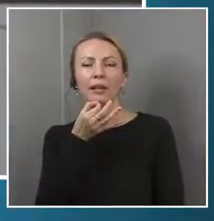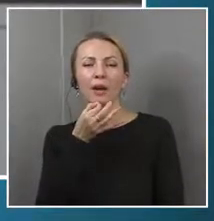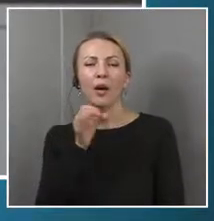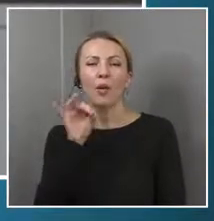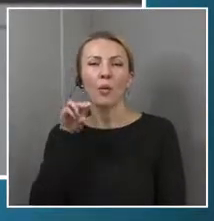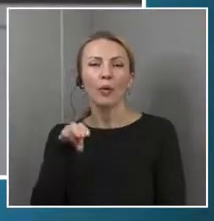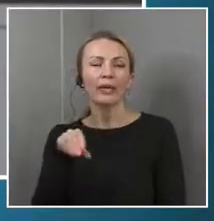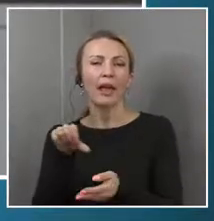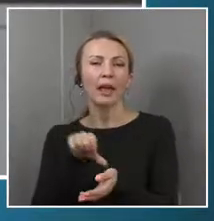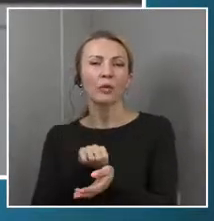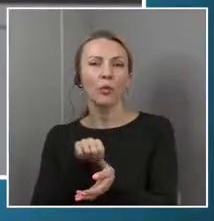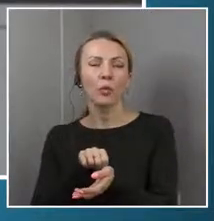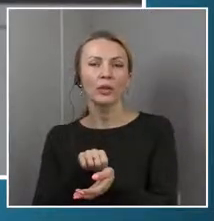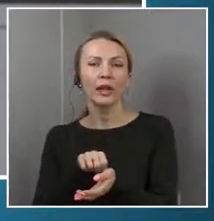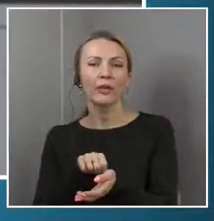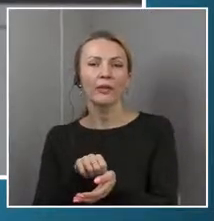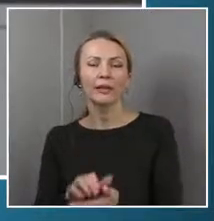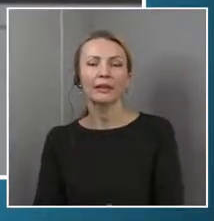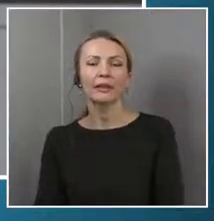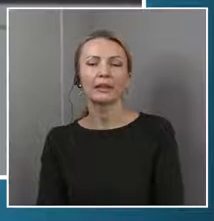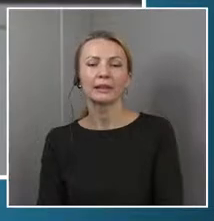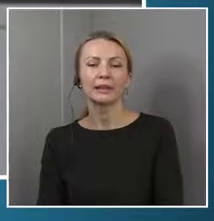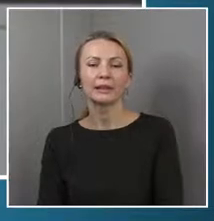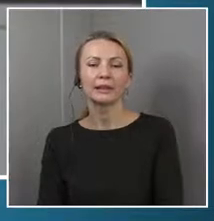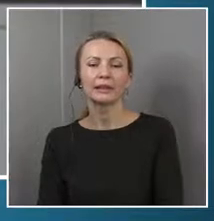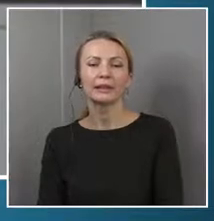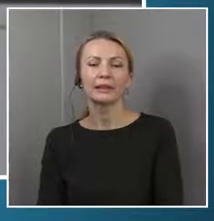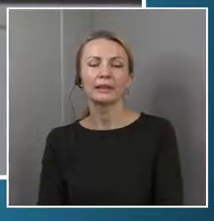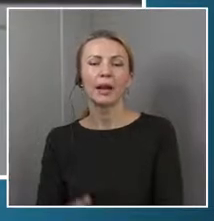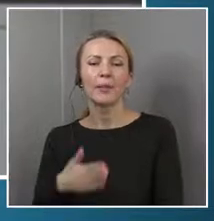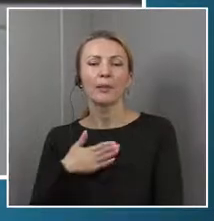And Schiele just died very young.